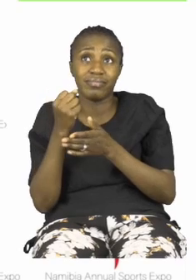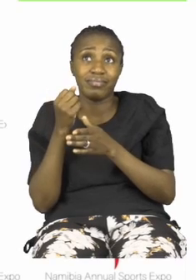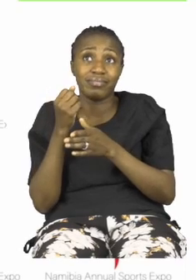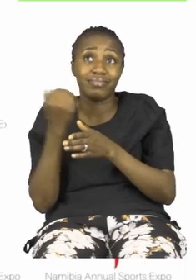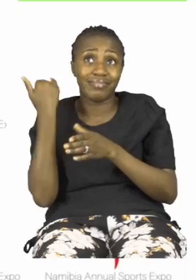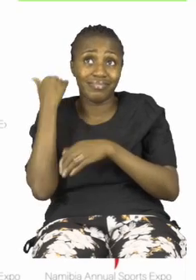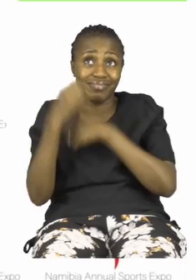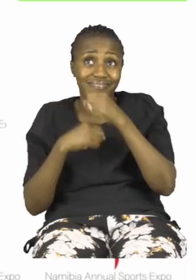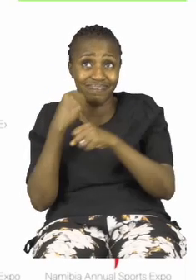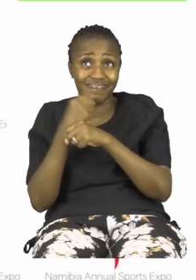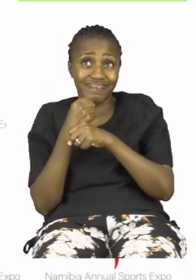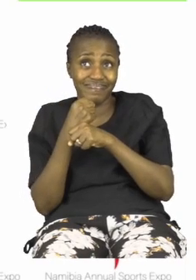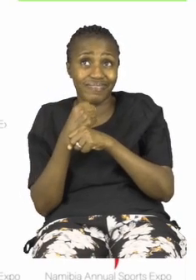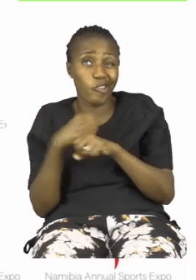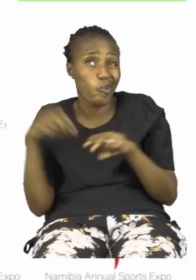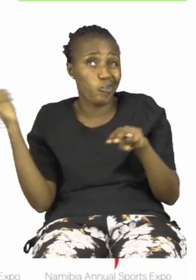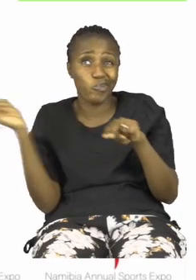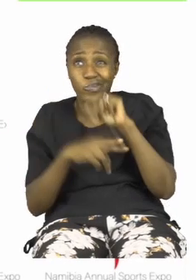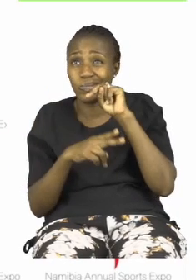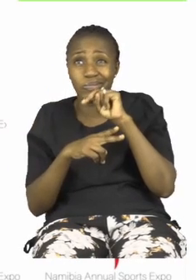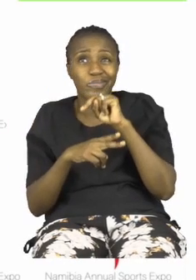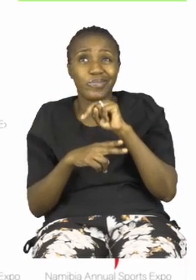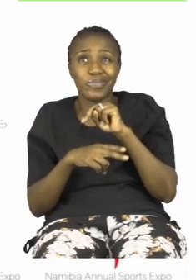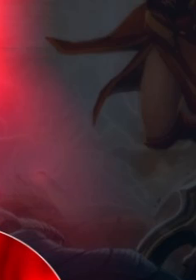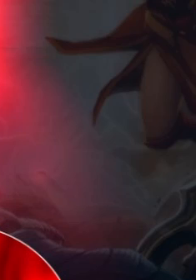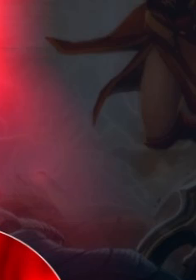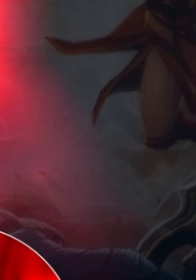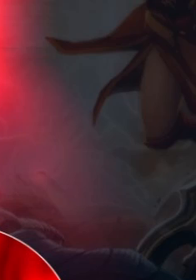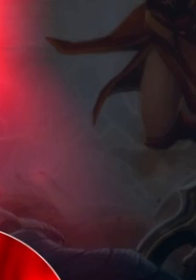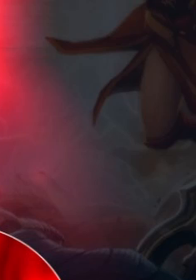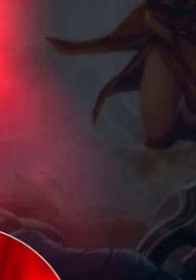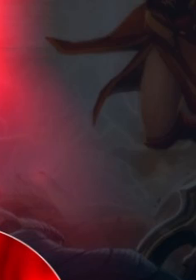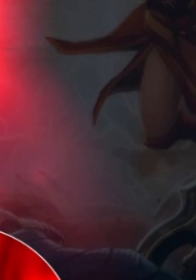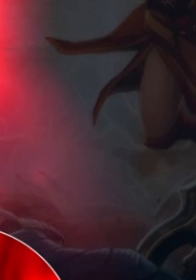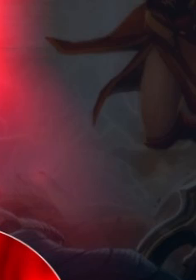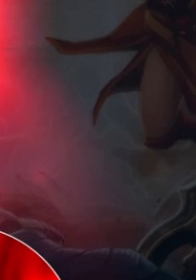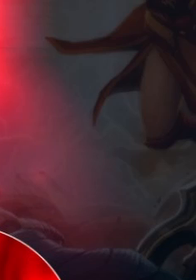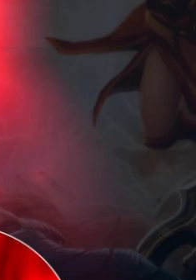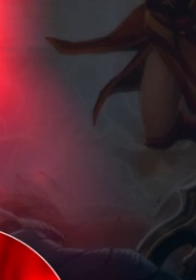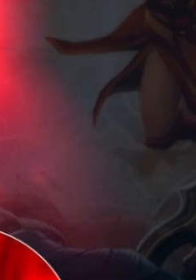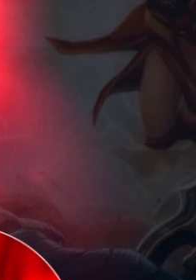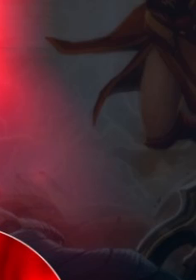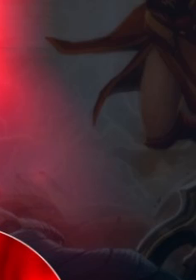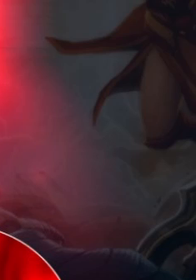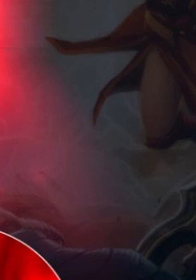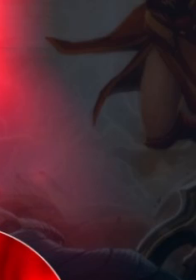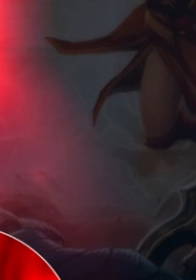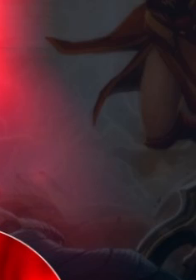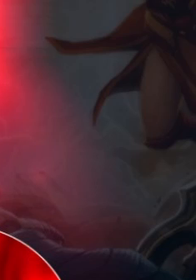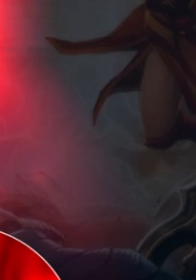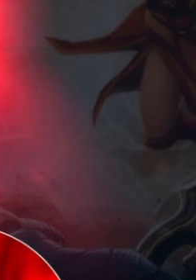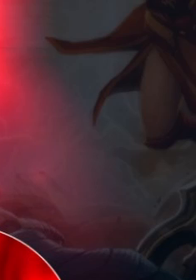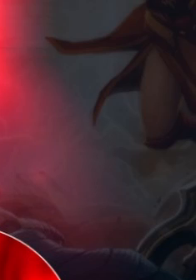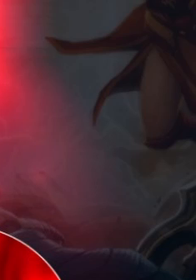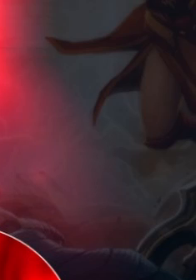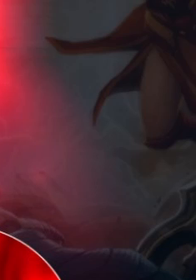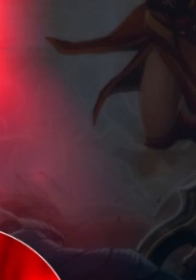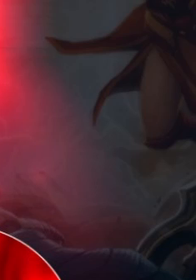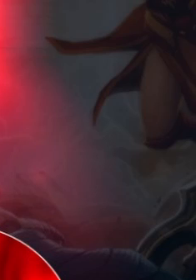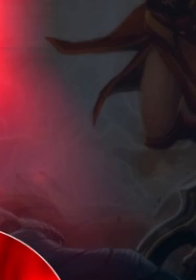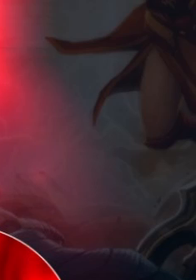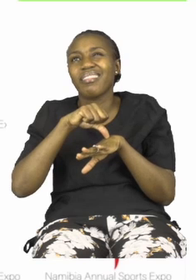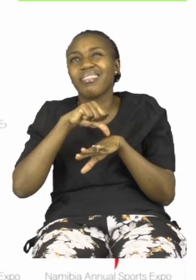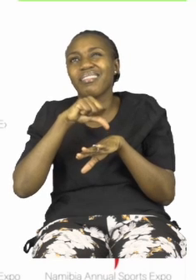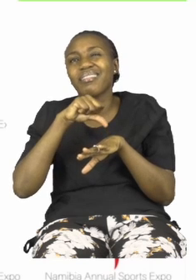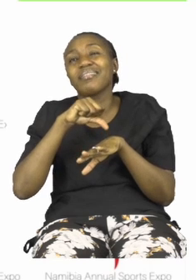beat them in Dota and Tekken. We unfortunately lost in PES, but now